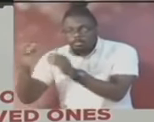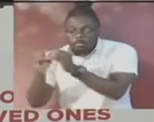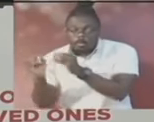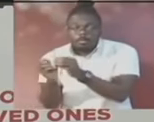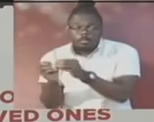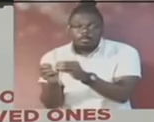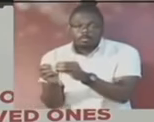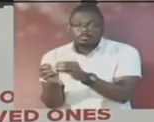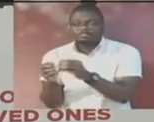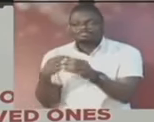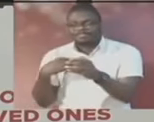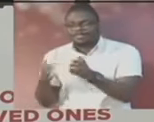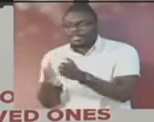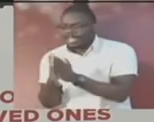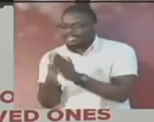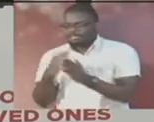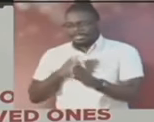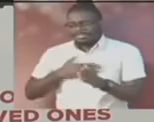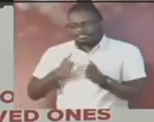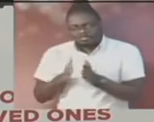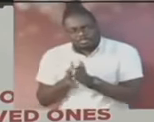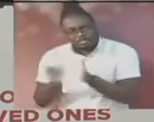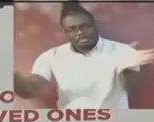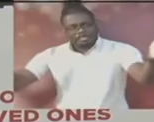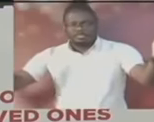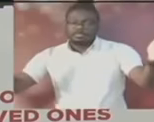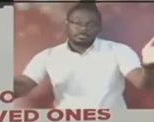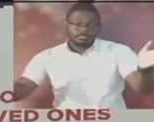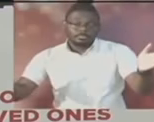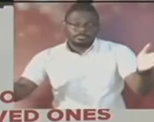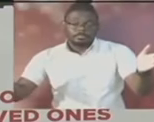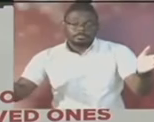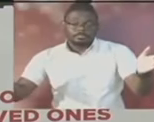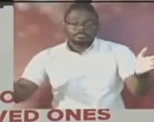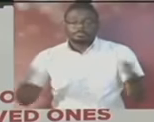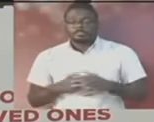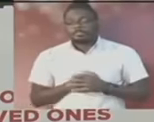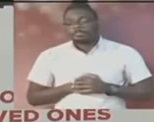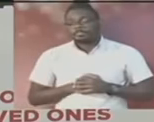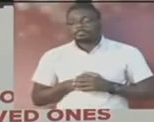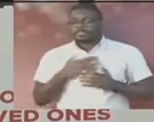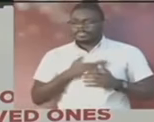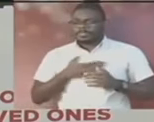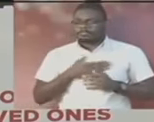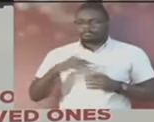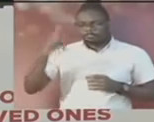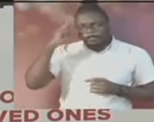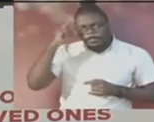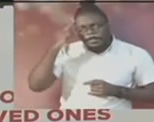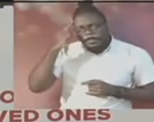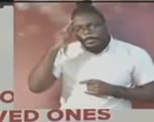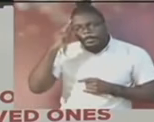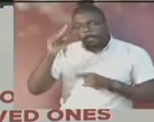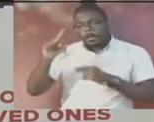of the population to reach to at least resolve the equation with respect to supply and